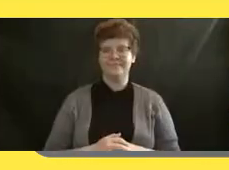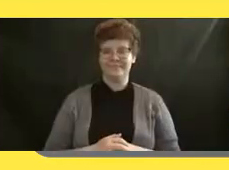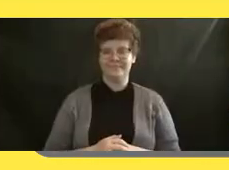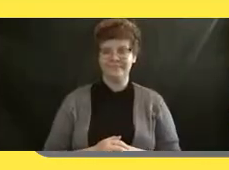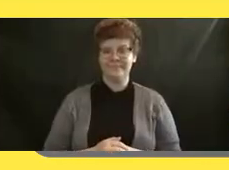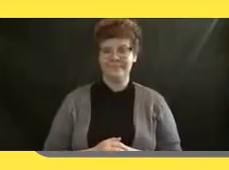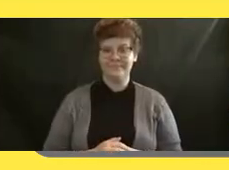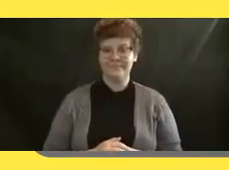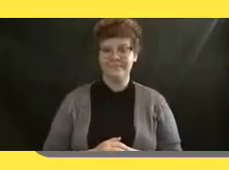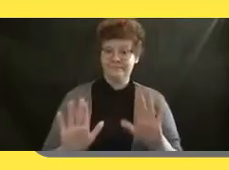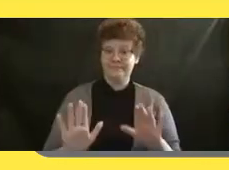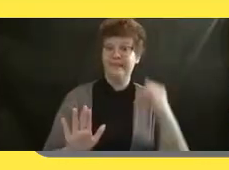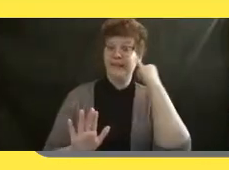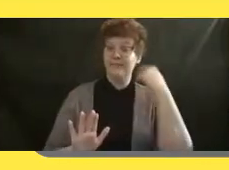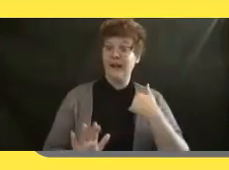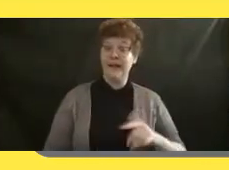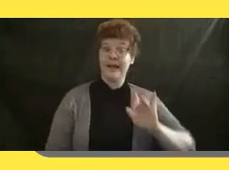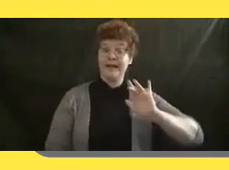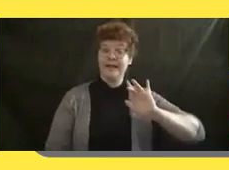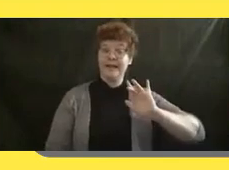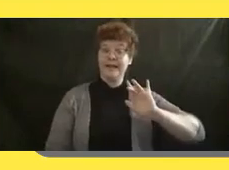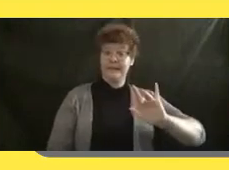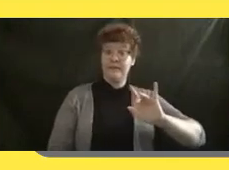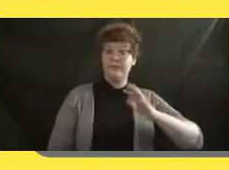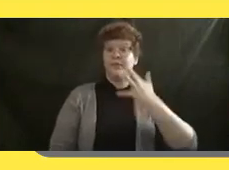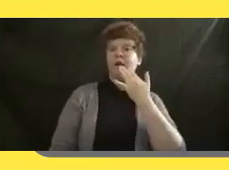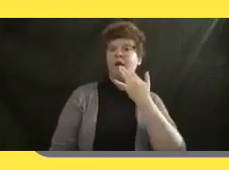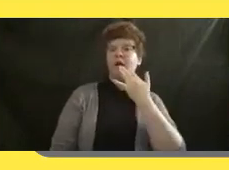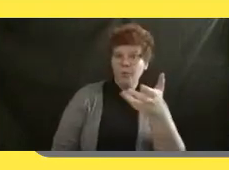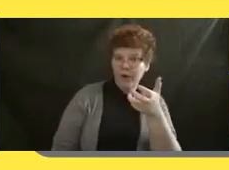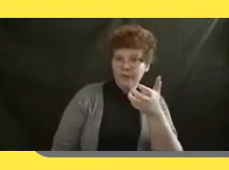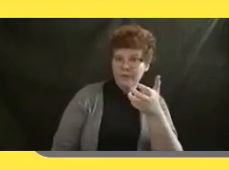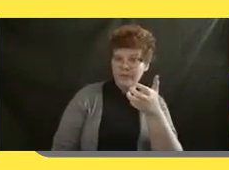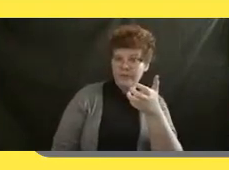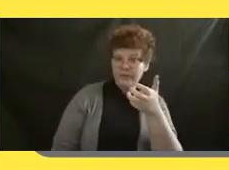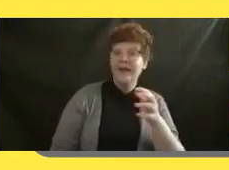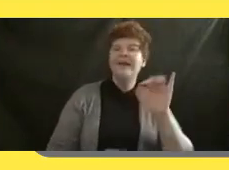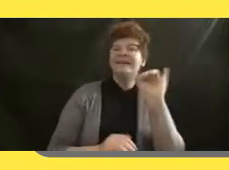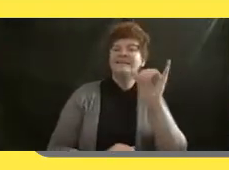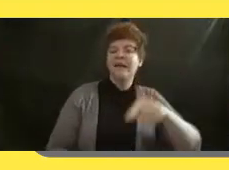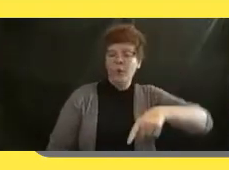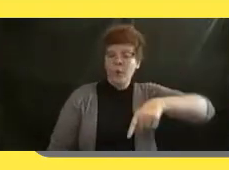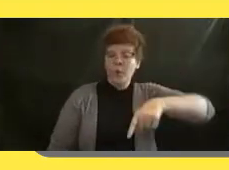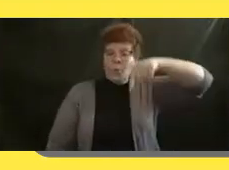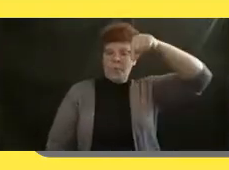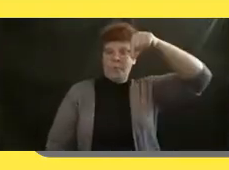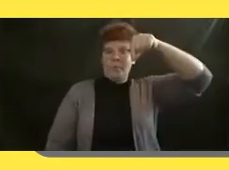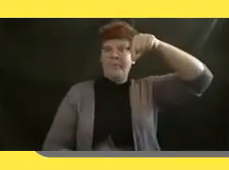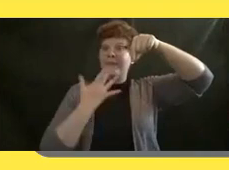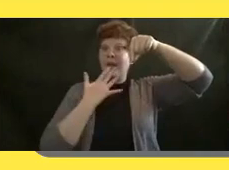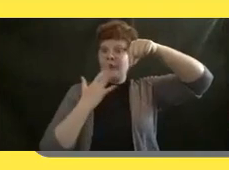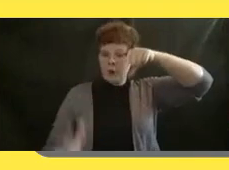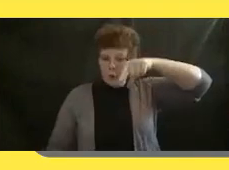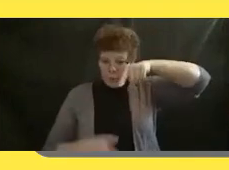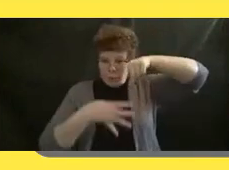So again, if I click here, it will fill the eyedropper with the attributes, the fill